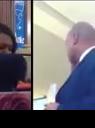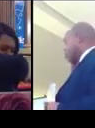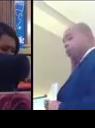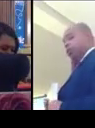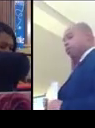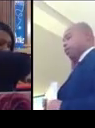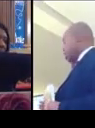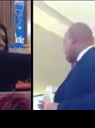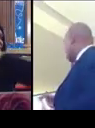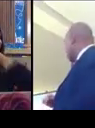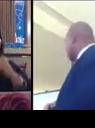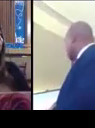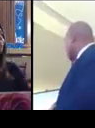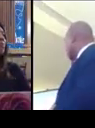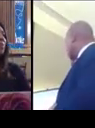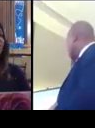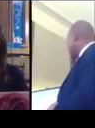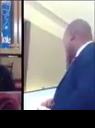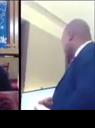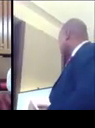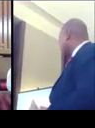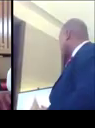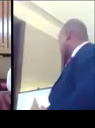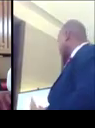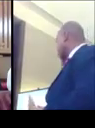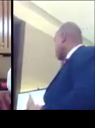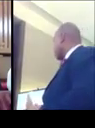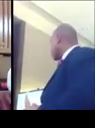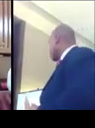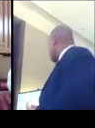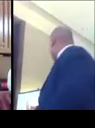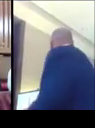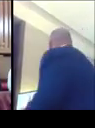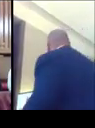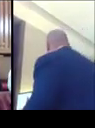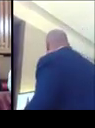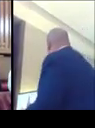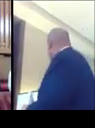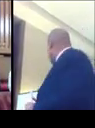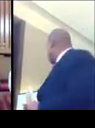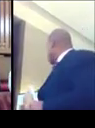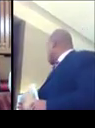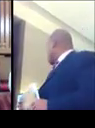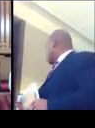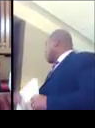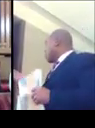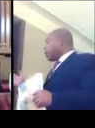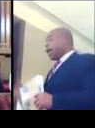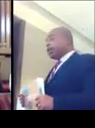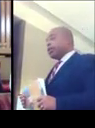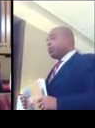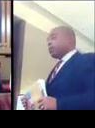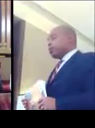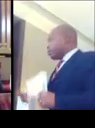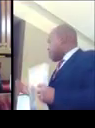same time, he passed away. But we also had a number of other members that are here tonight, and